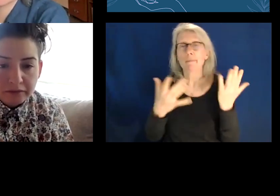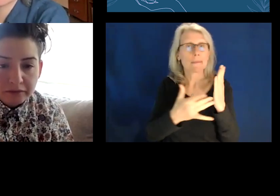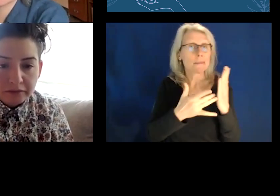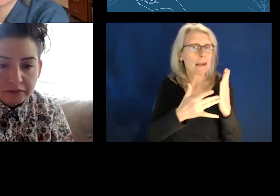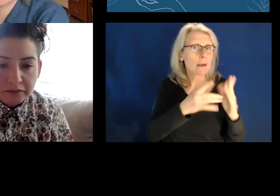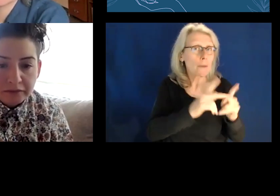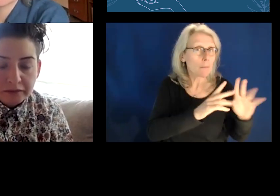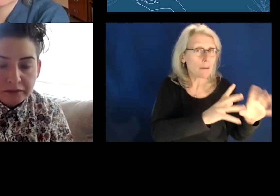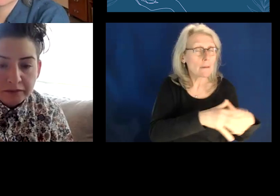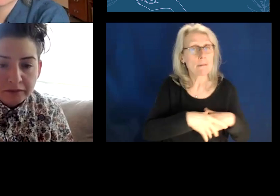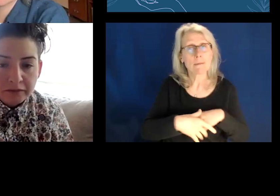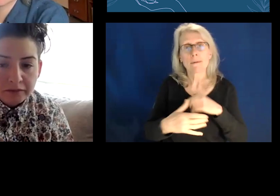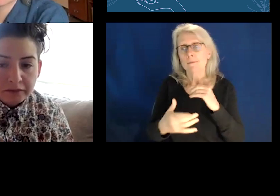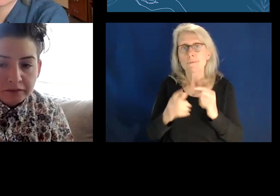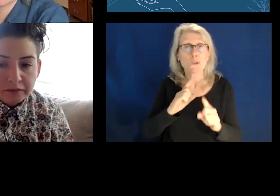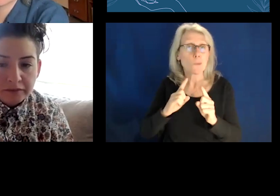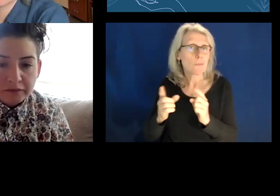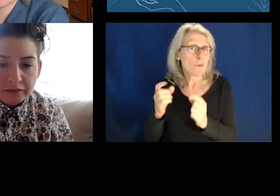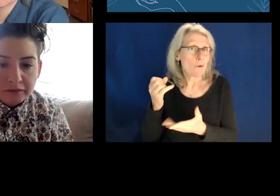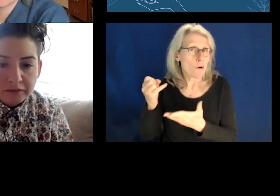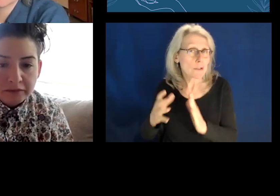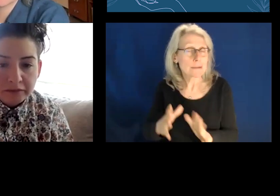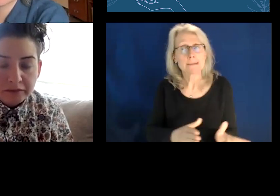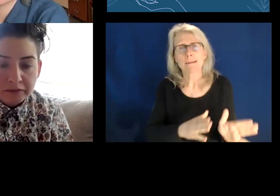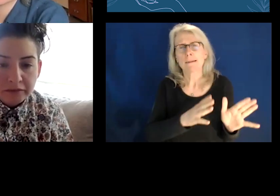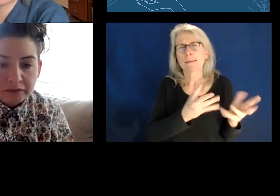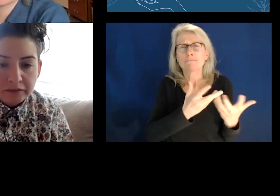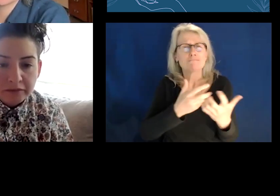and things like that. And personally,